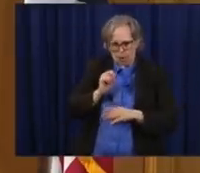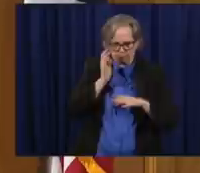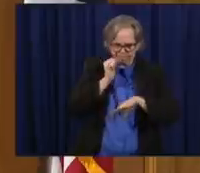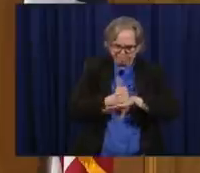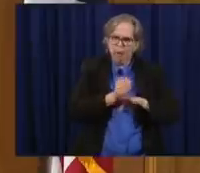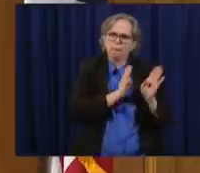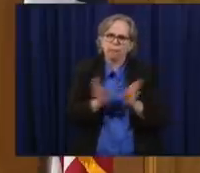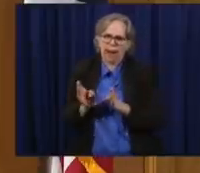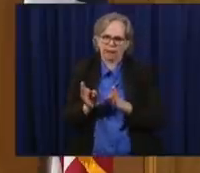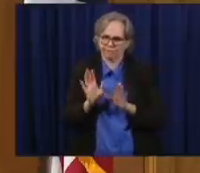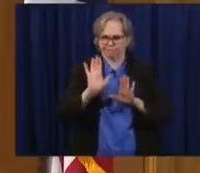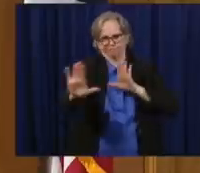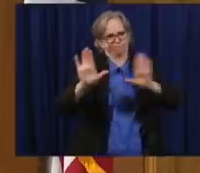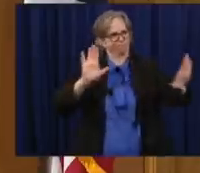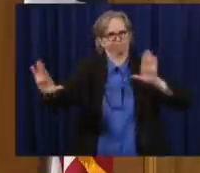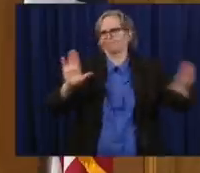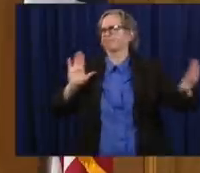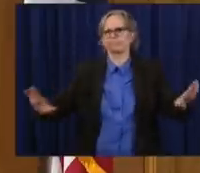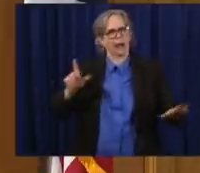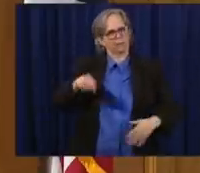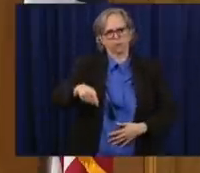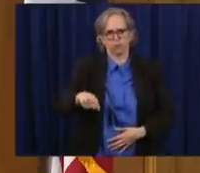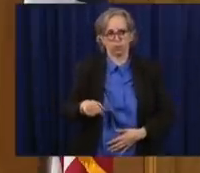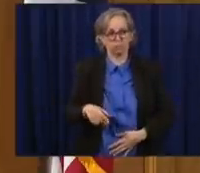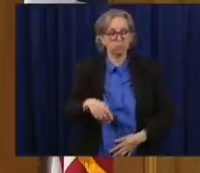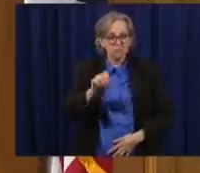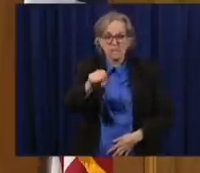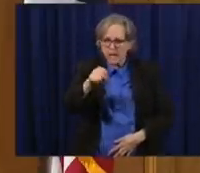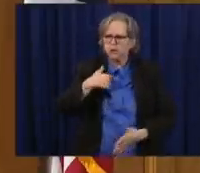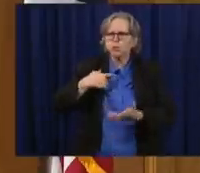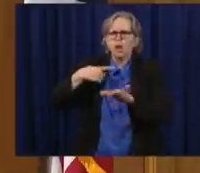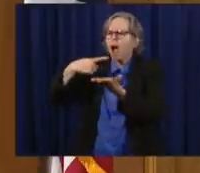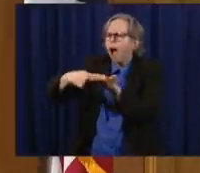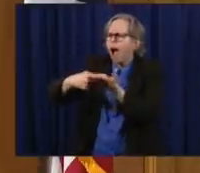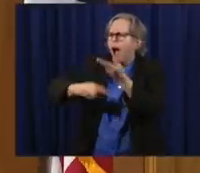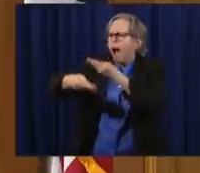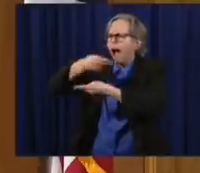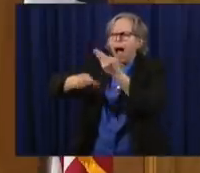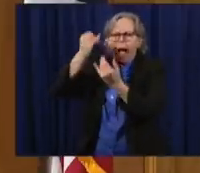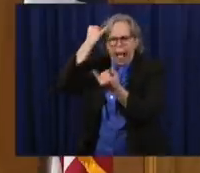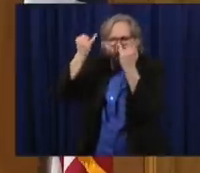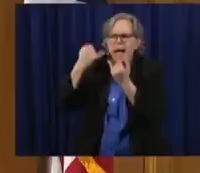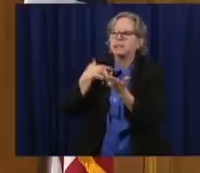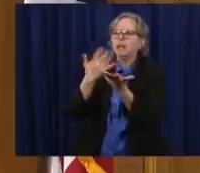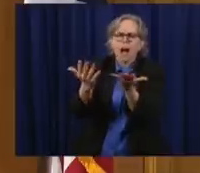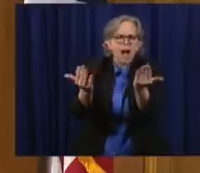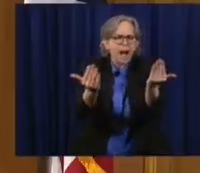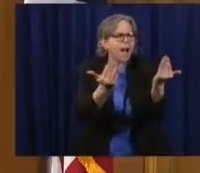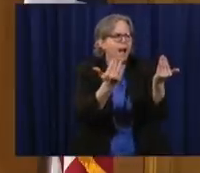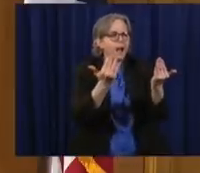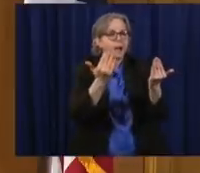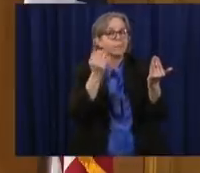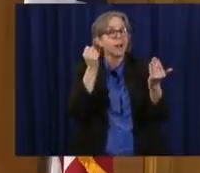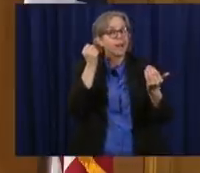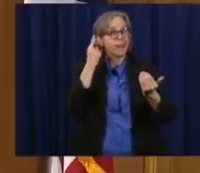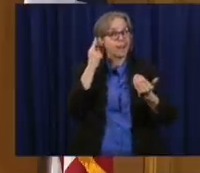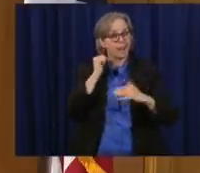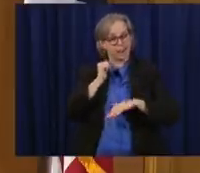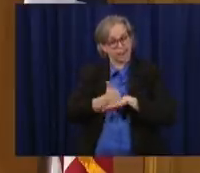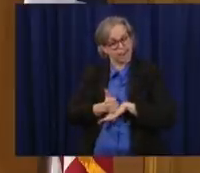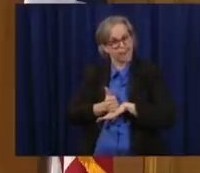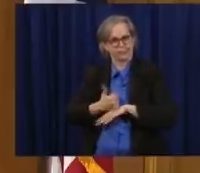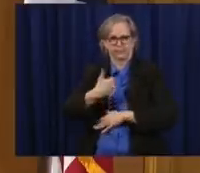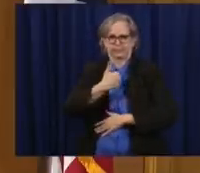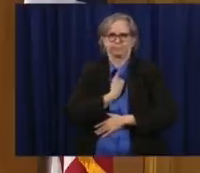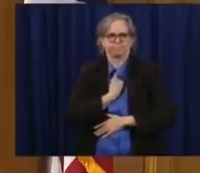And so as we reach out to people, and as we put the different groups together as we move forward, I